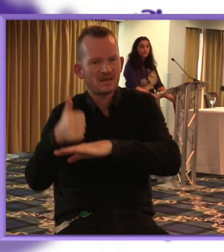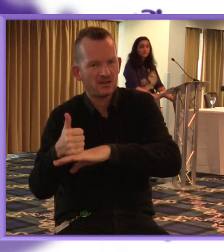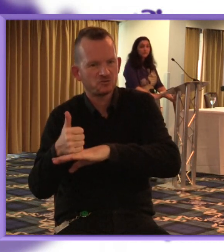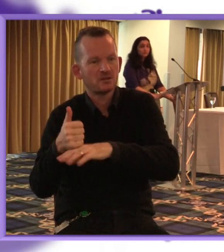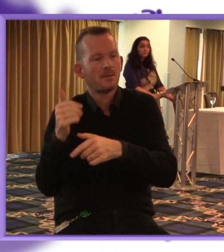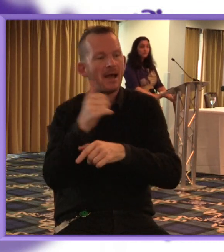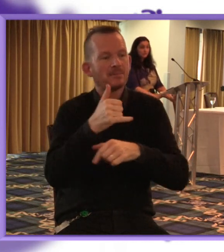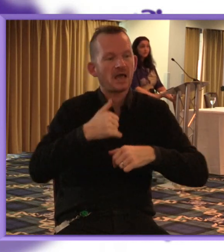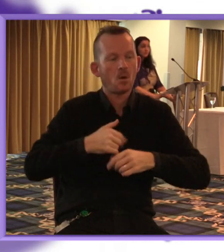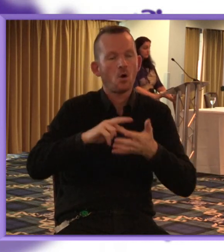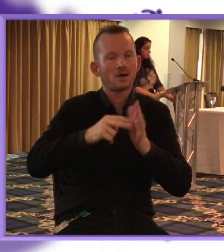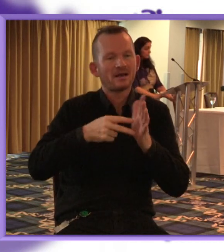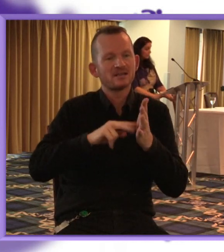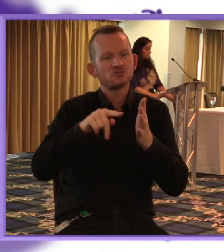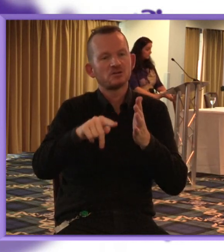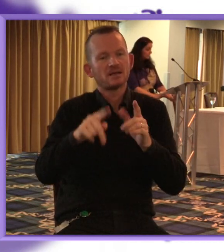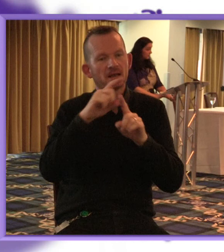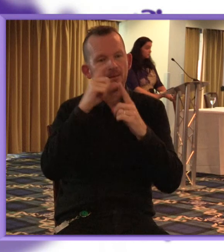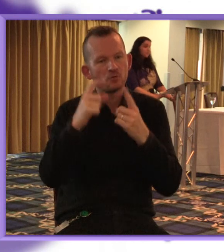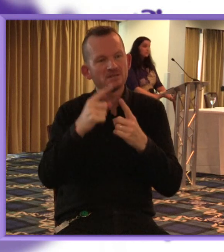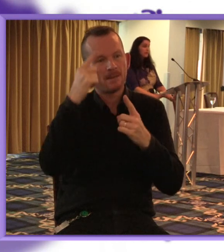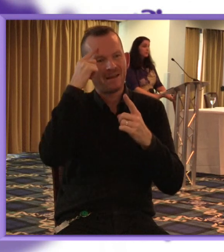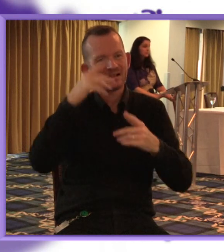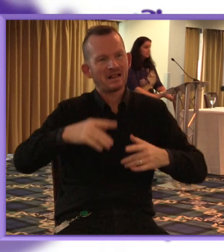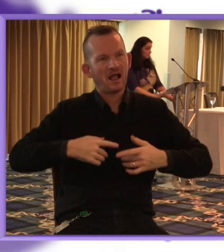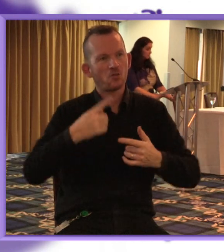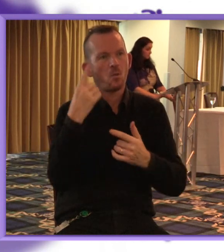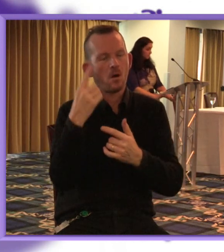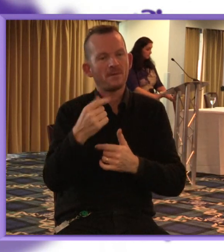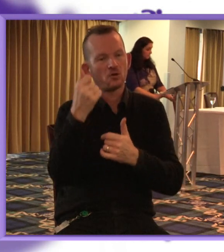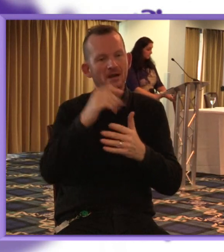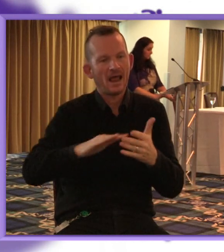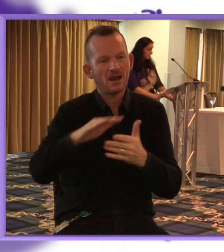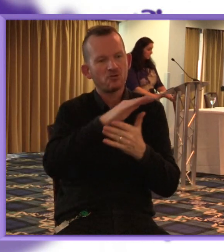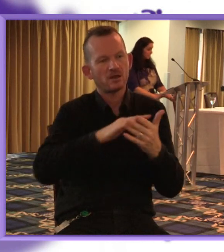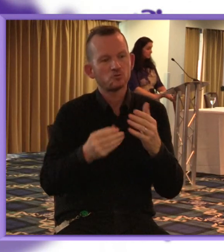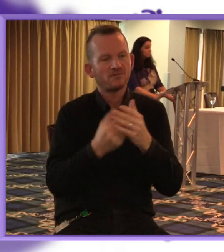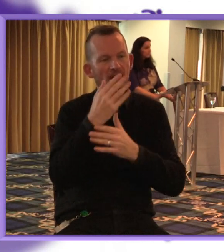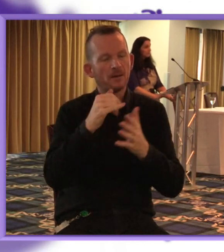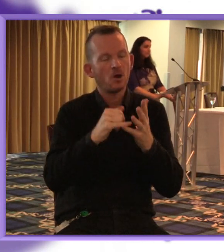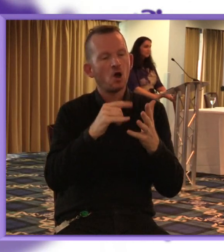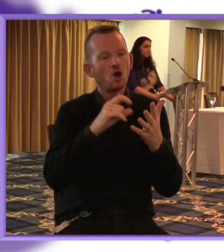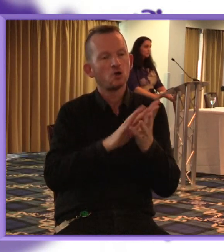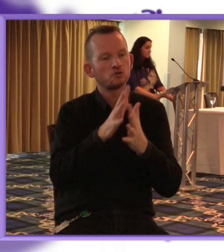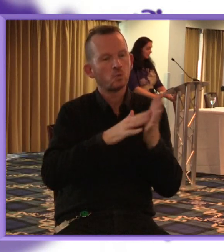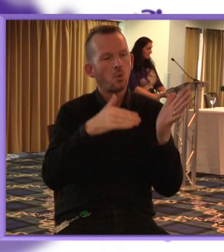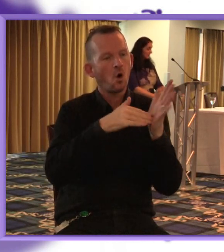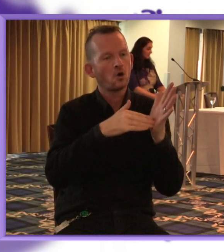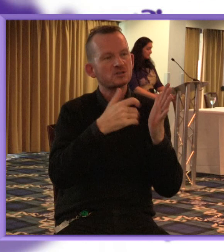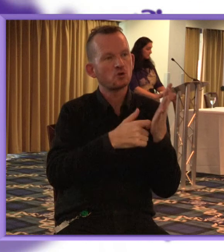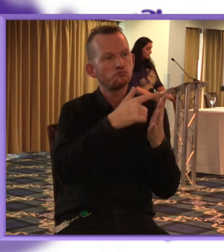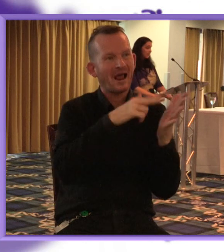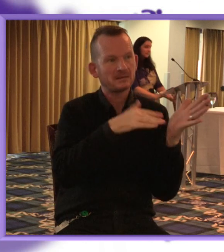our organisation, as a community and mental health one, would be a good area to develop Schwartz rounds. So with her gentle prompting